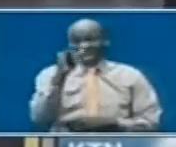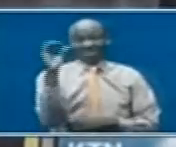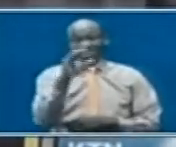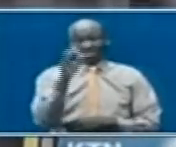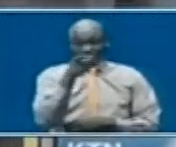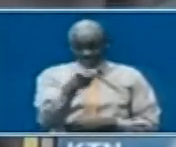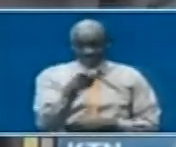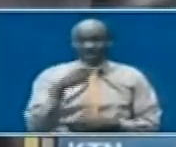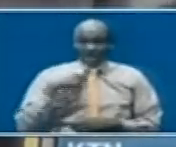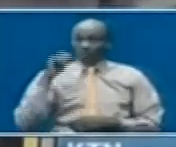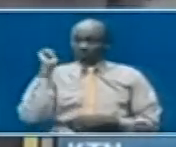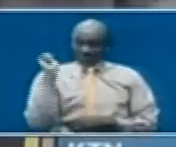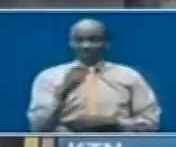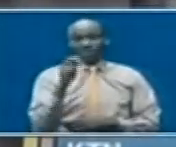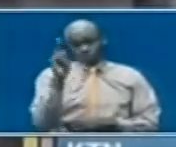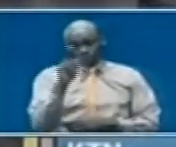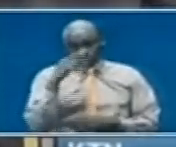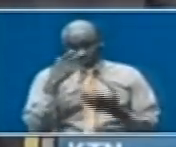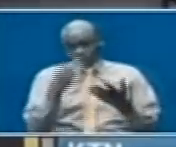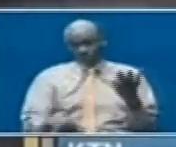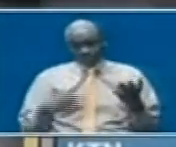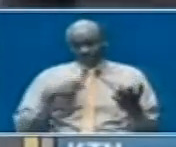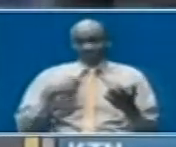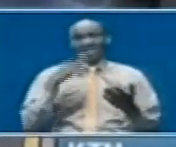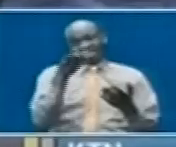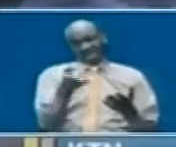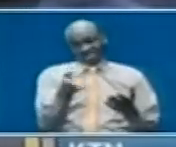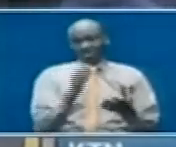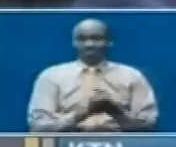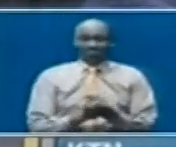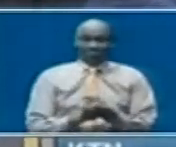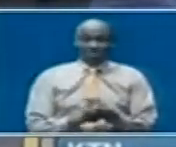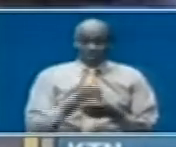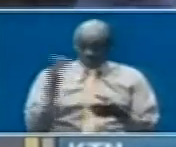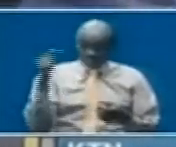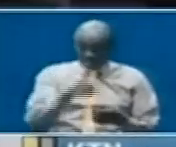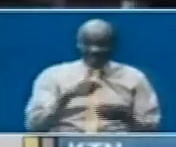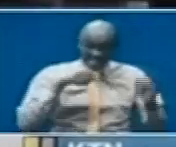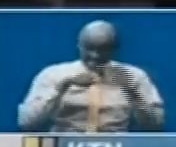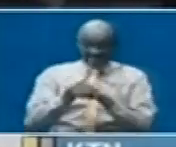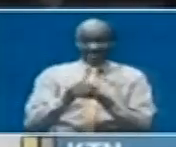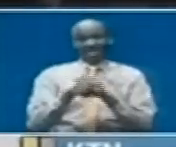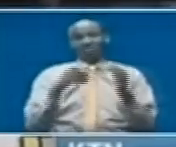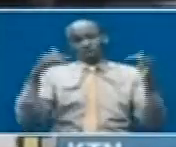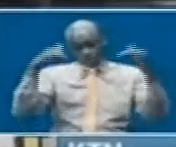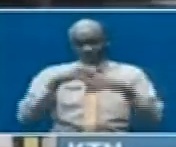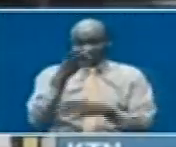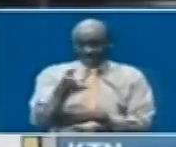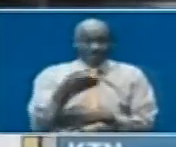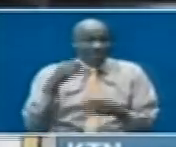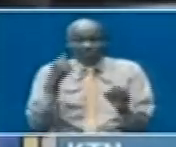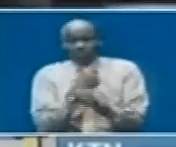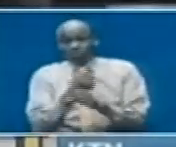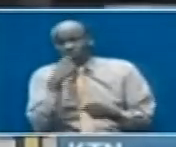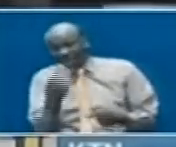Court, Mr. Kenyatta, as we're now referring to him, will be on those steps and he will be entering the status conference. I can't tell you